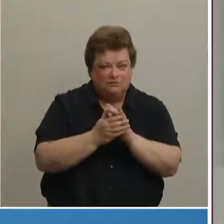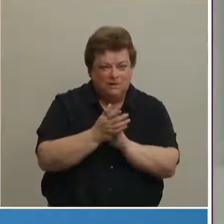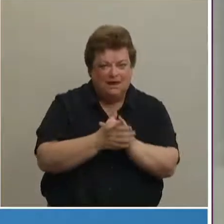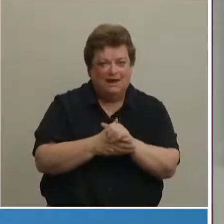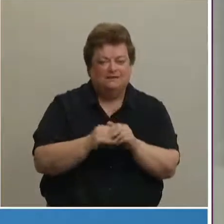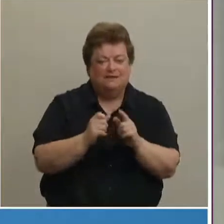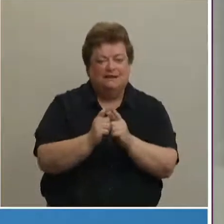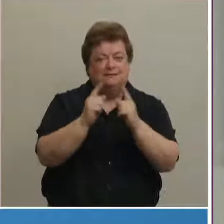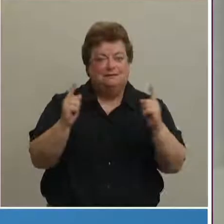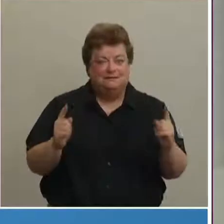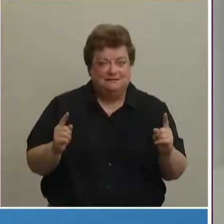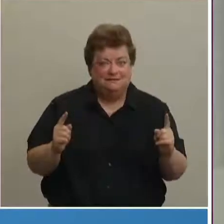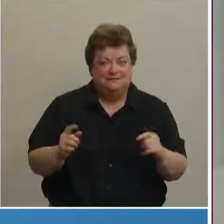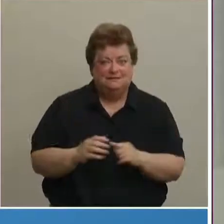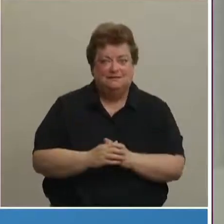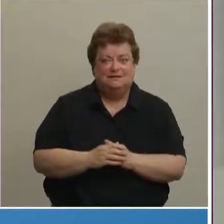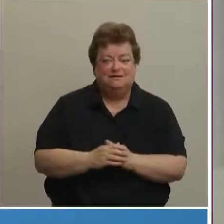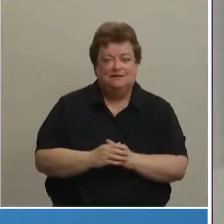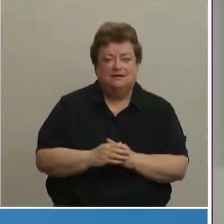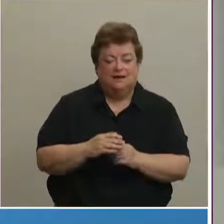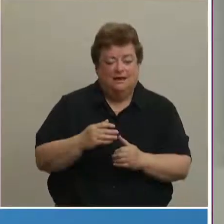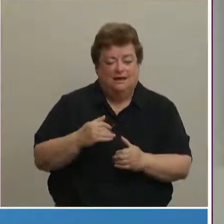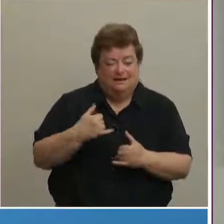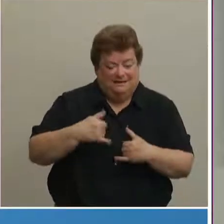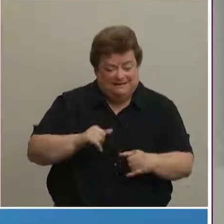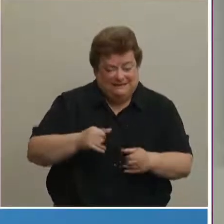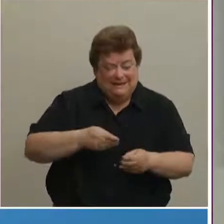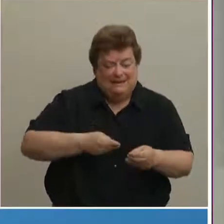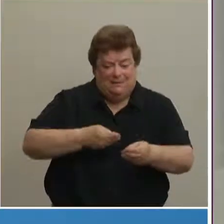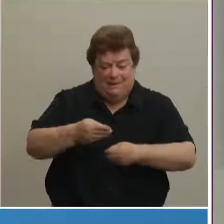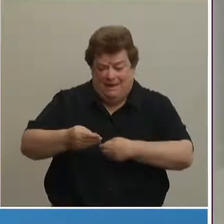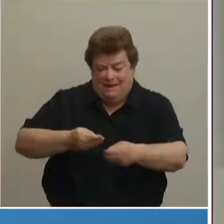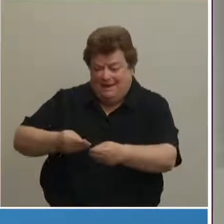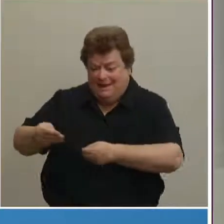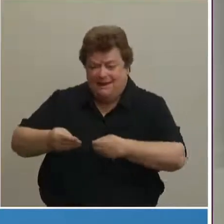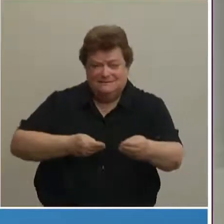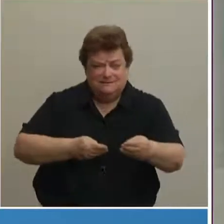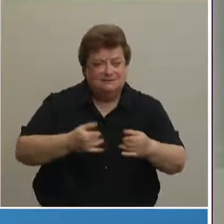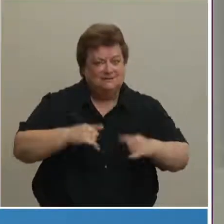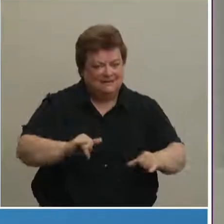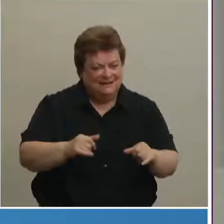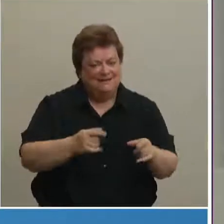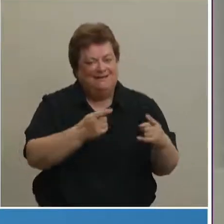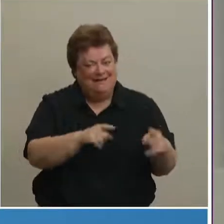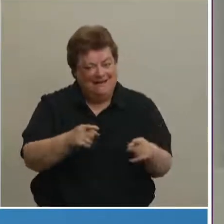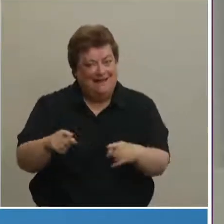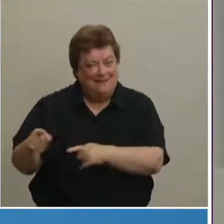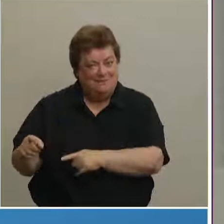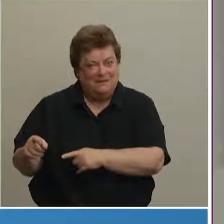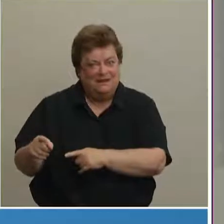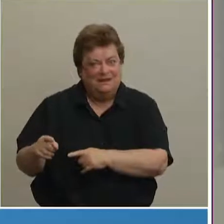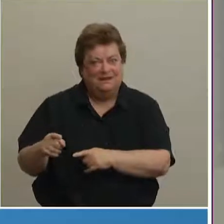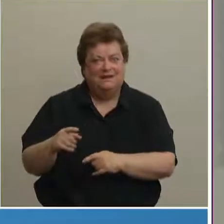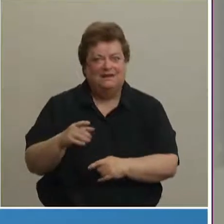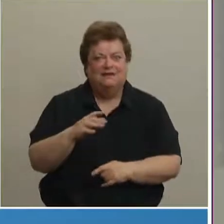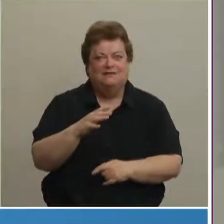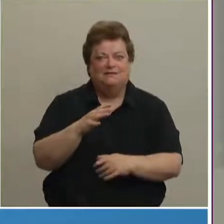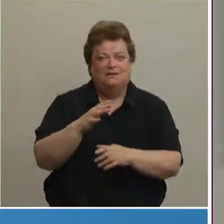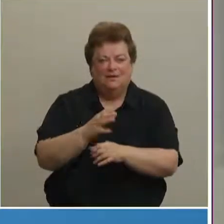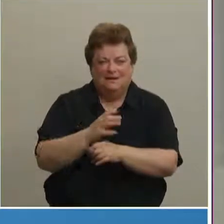from one another. Community transmission of the virus continues at a steady pace right now, giving the virus and its